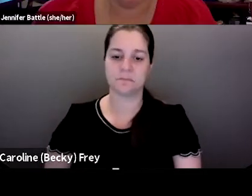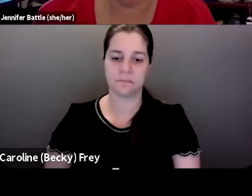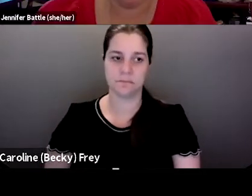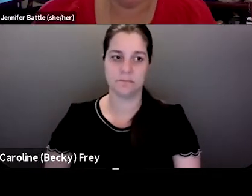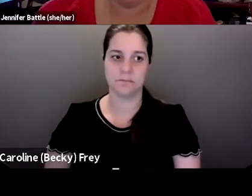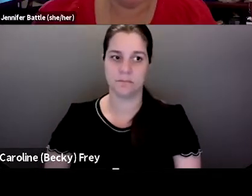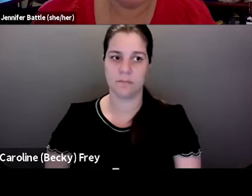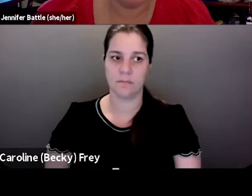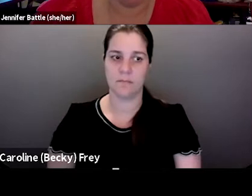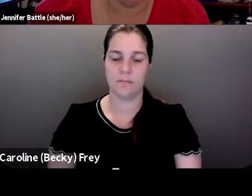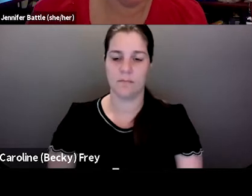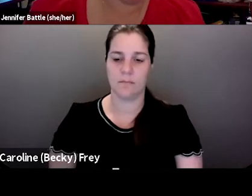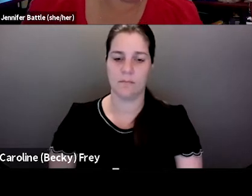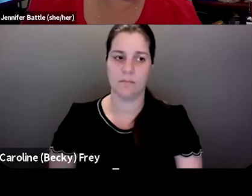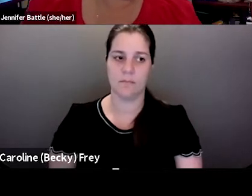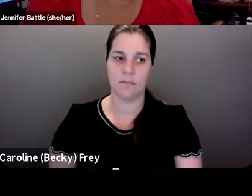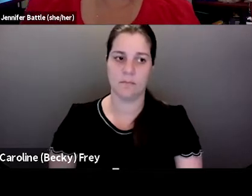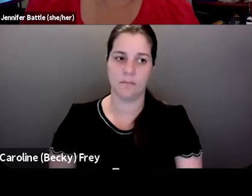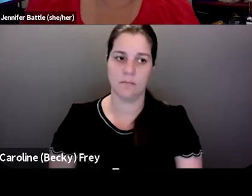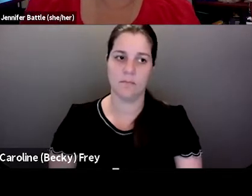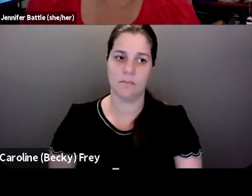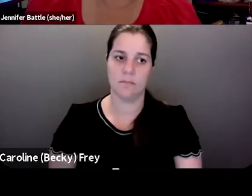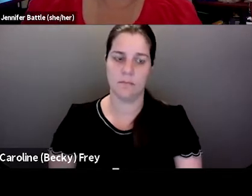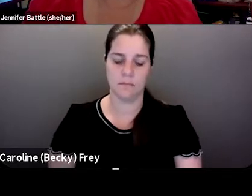Do you want Thomas or do you want Jennifer?